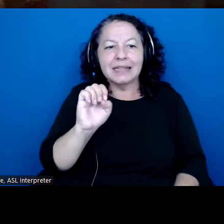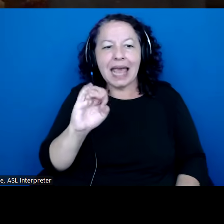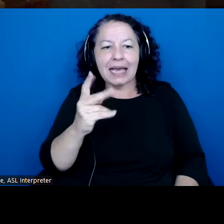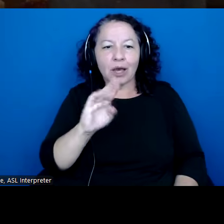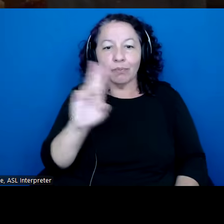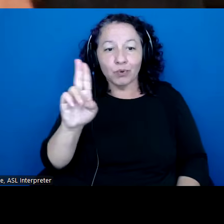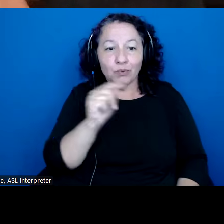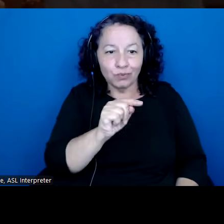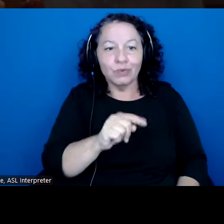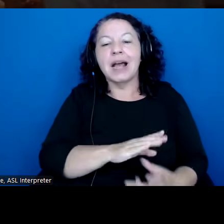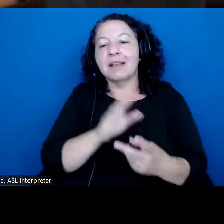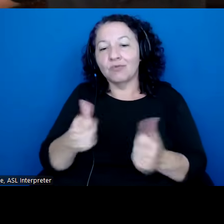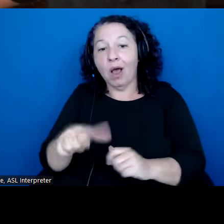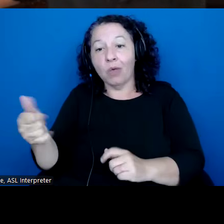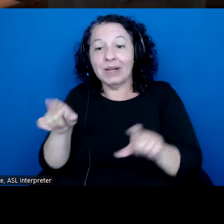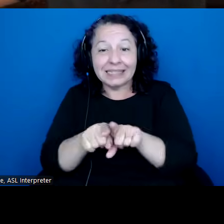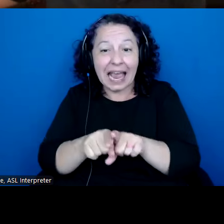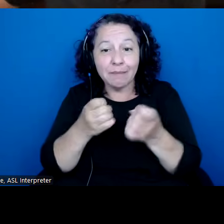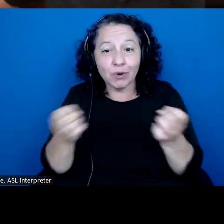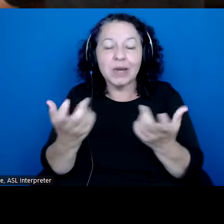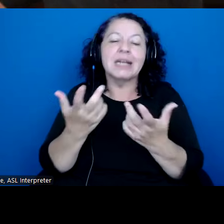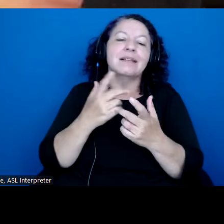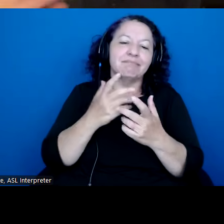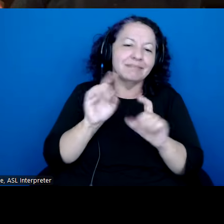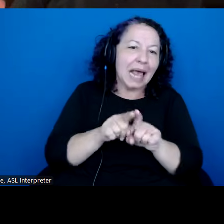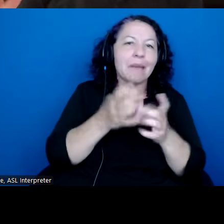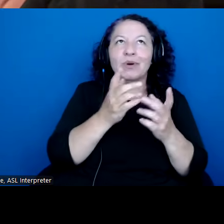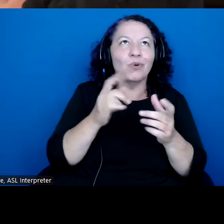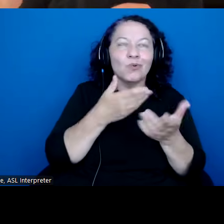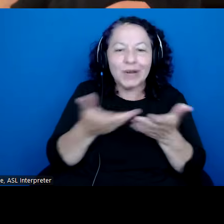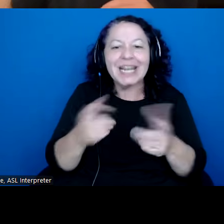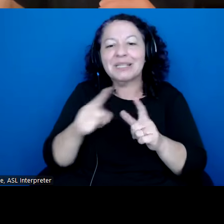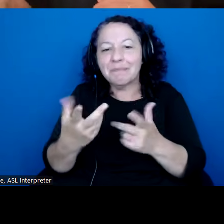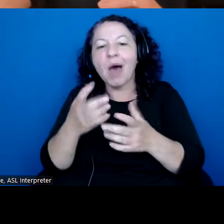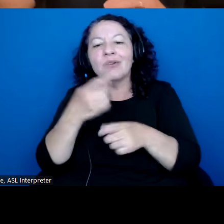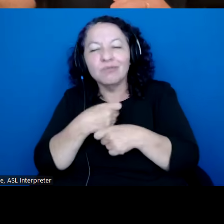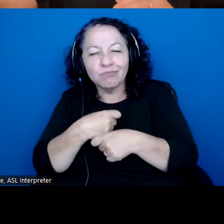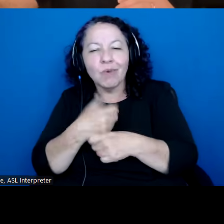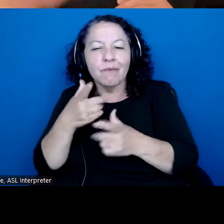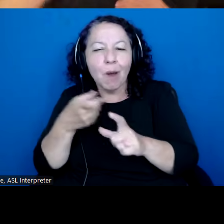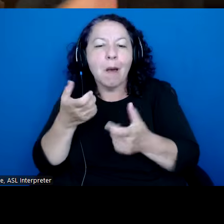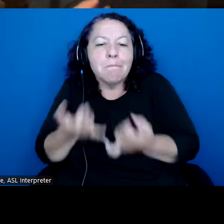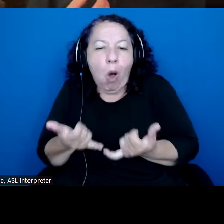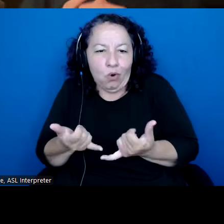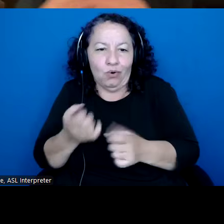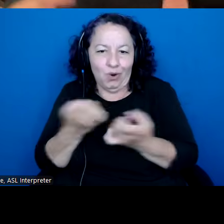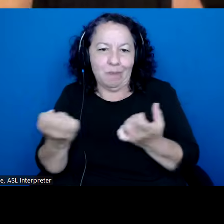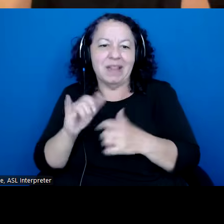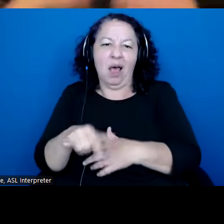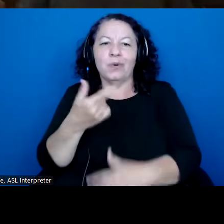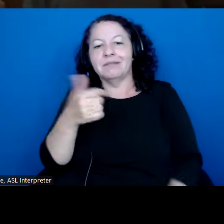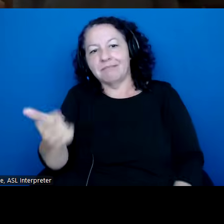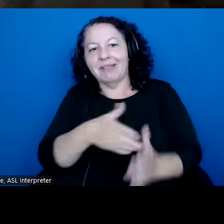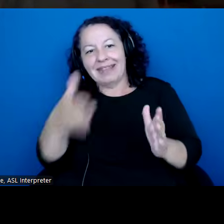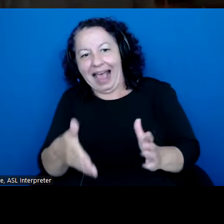them try another one that was the same ingredients, but brewed in our modern equipment. And that's the Gilgamesh that you see next to it. We also would let people